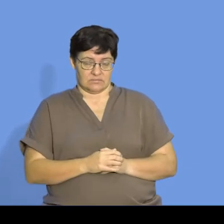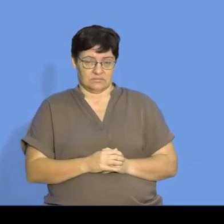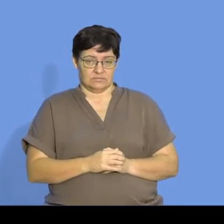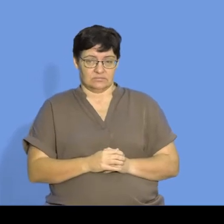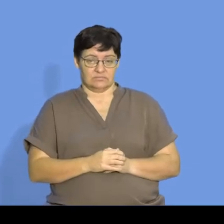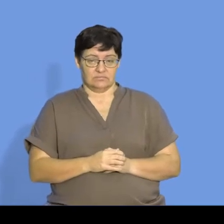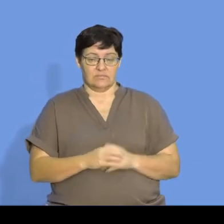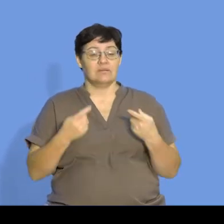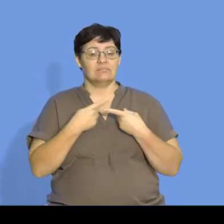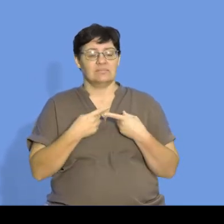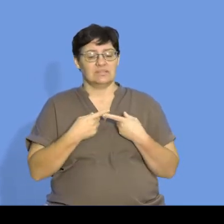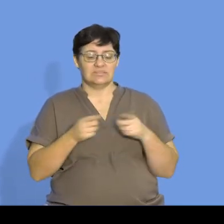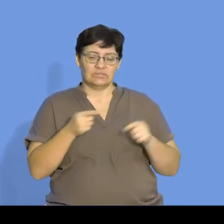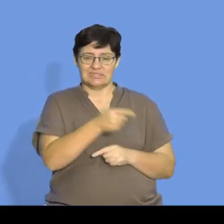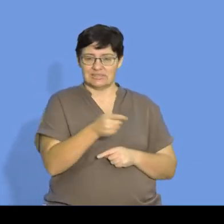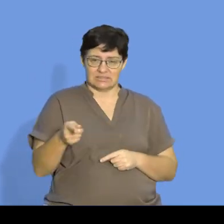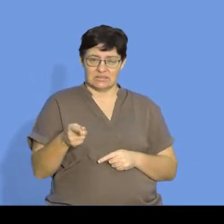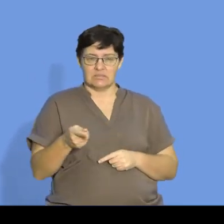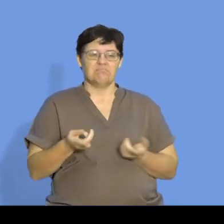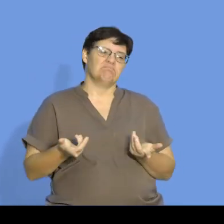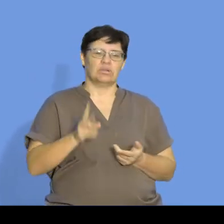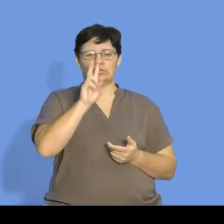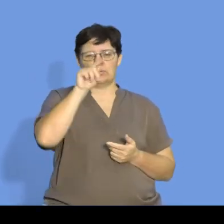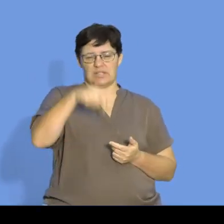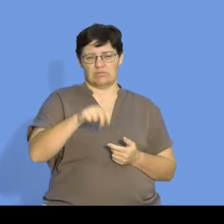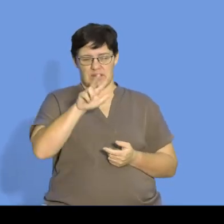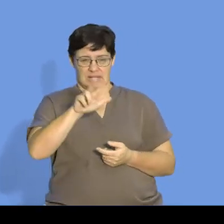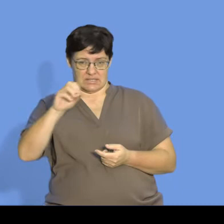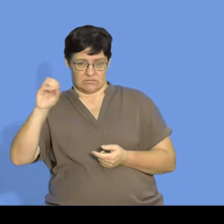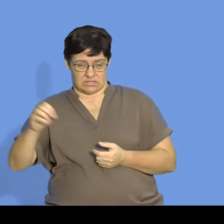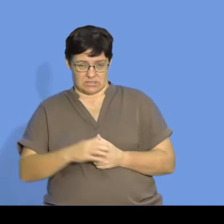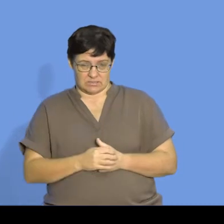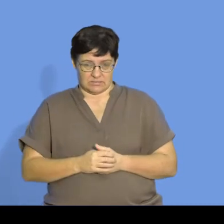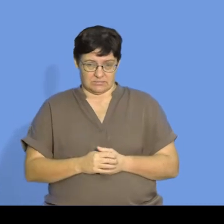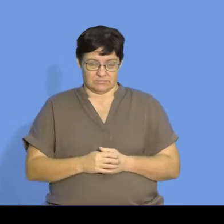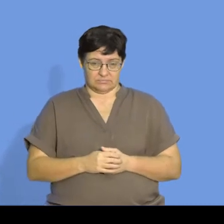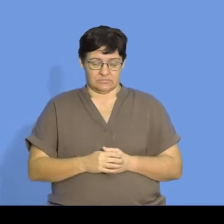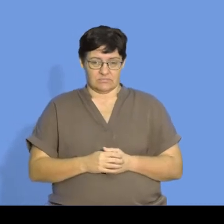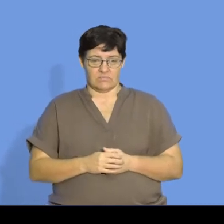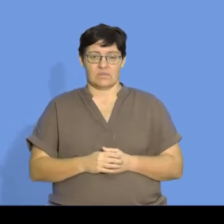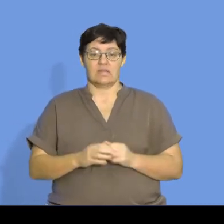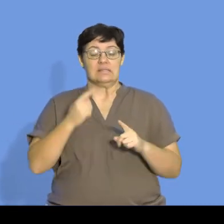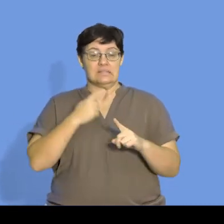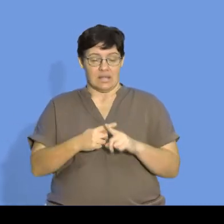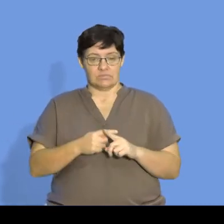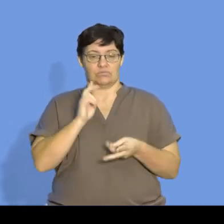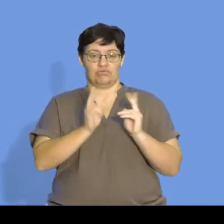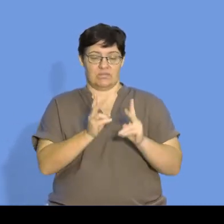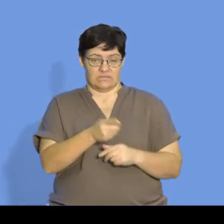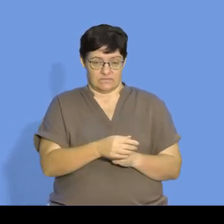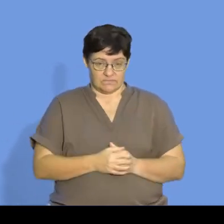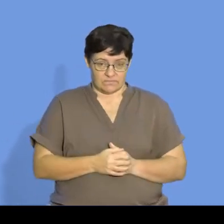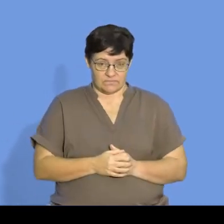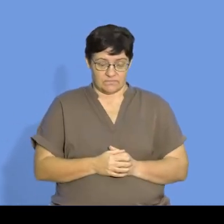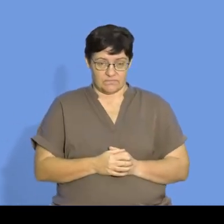2,800, right? So the difference in depreciation amounts to 2,800, okay? Multiply that